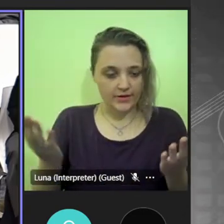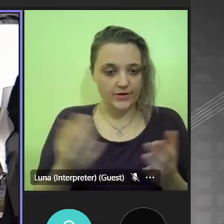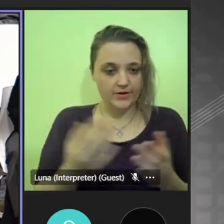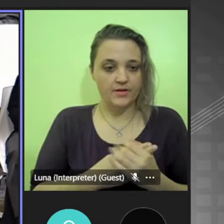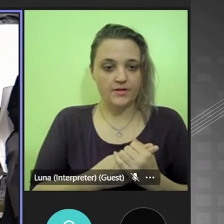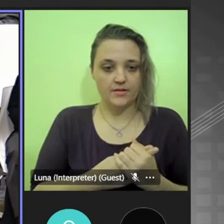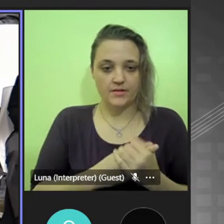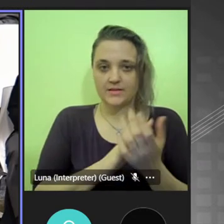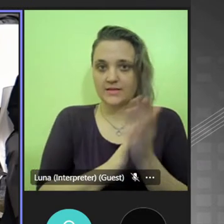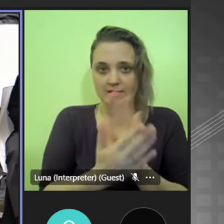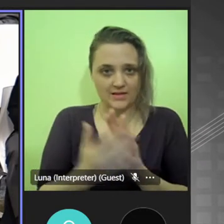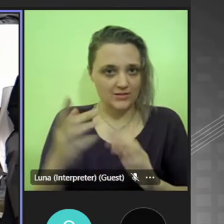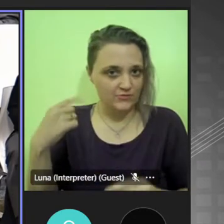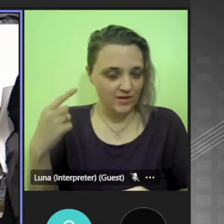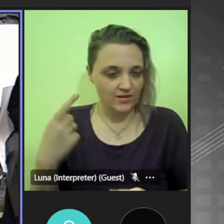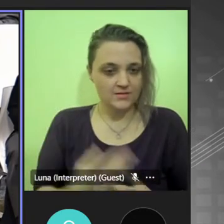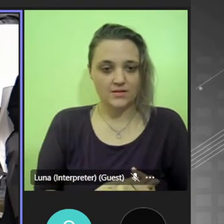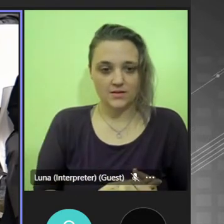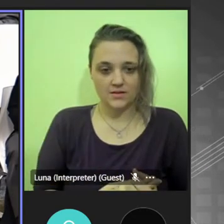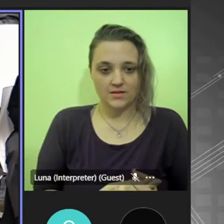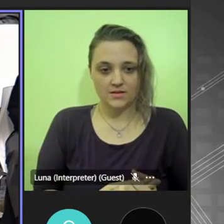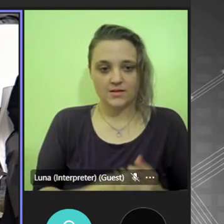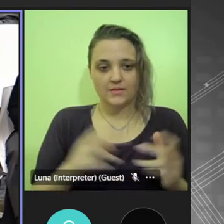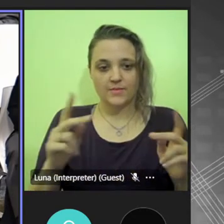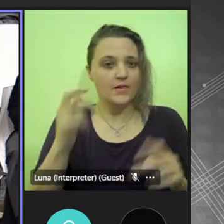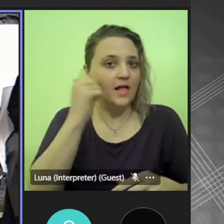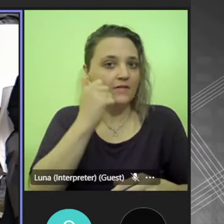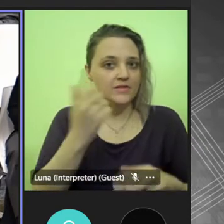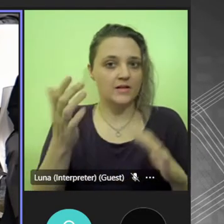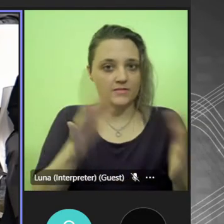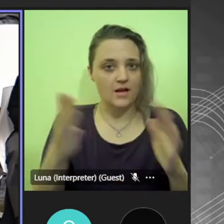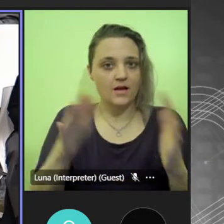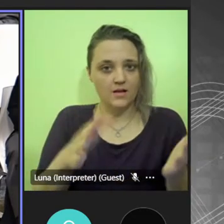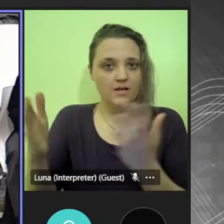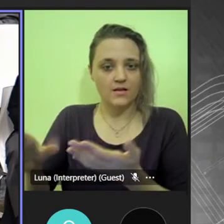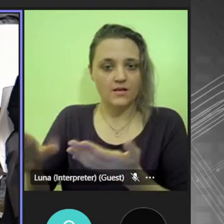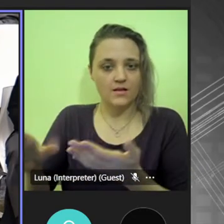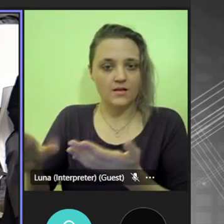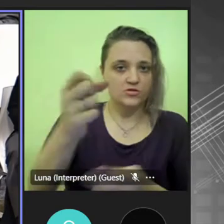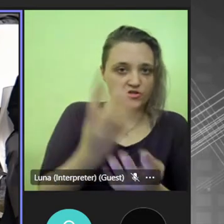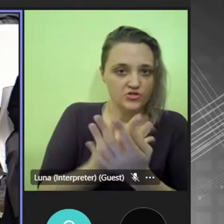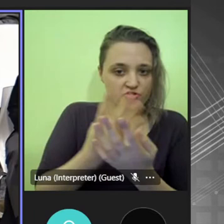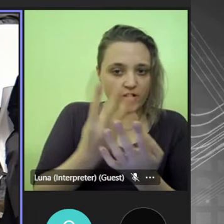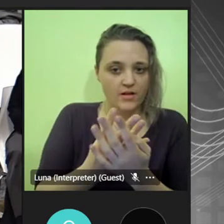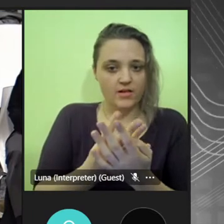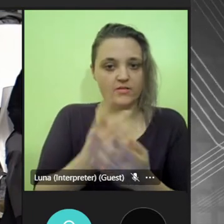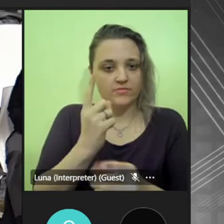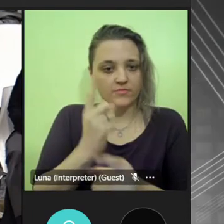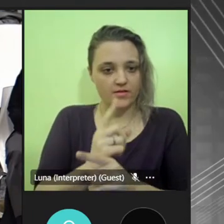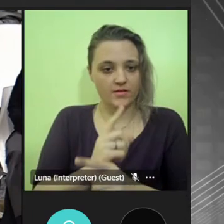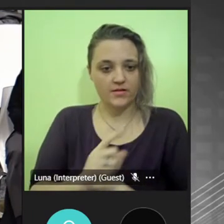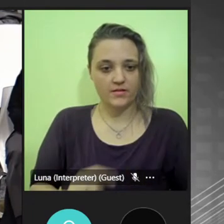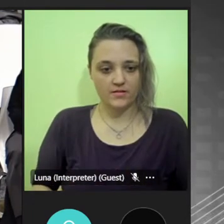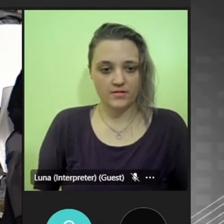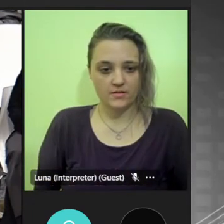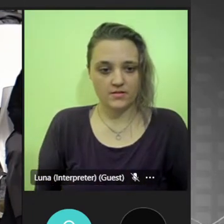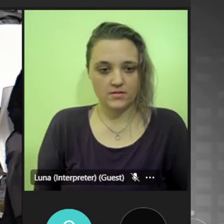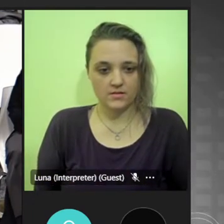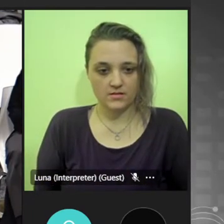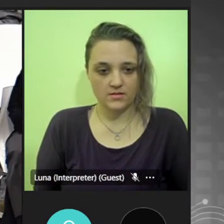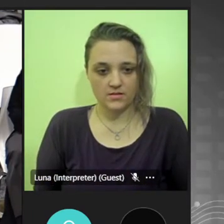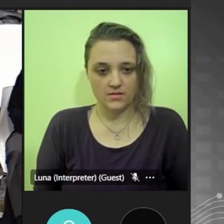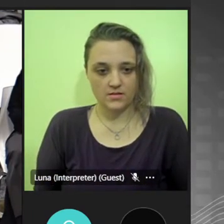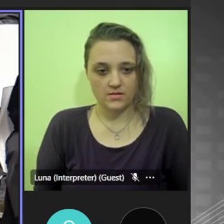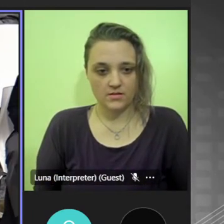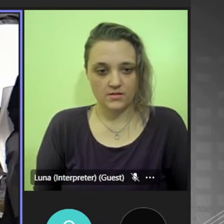it's getting crazy out here it's getting crazy people are there every day people go to jail is